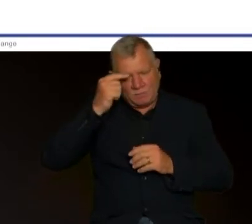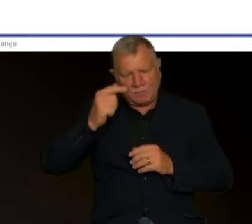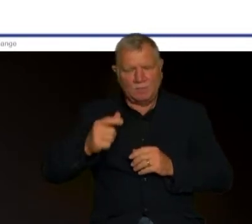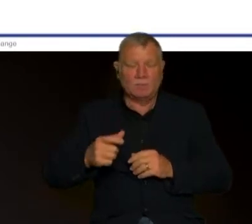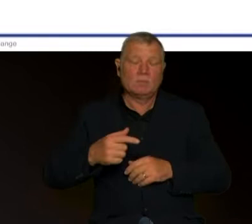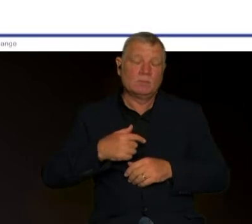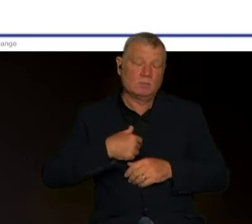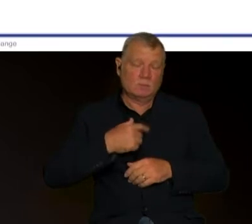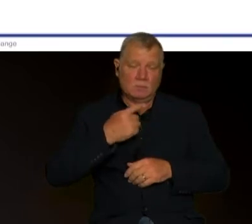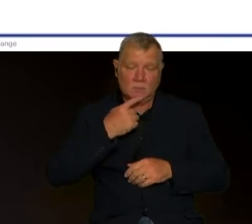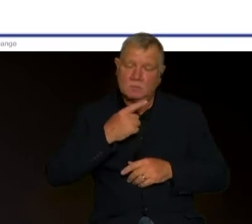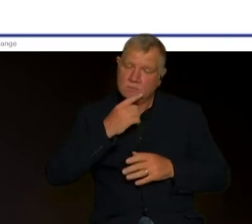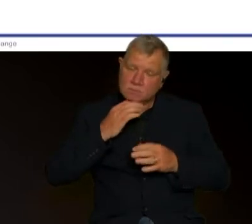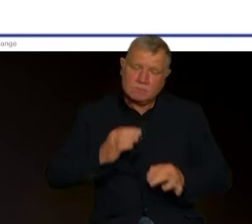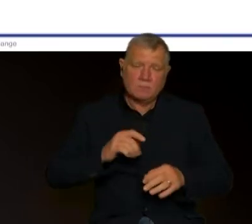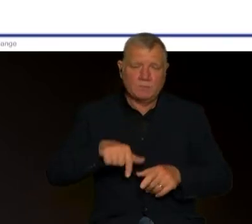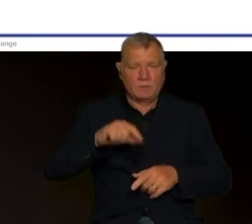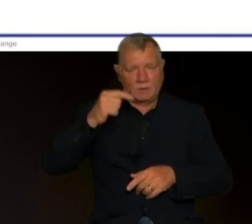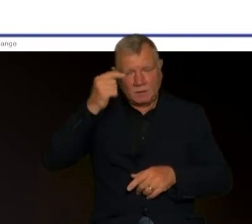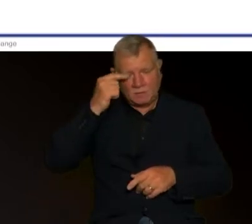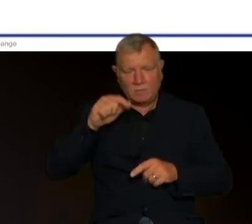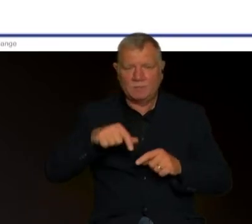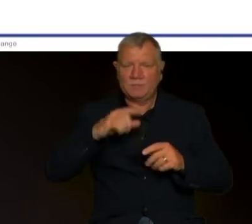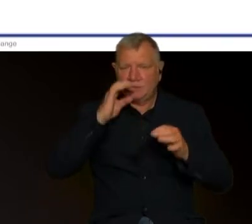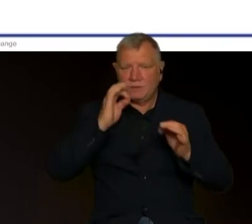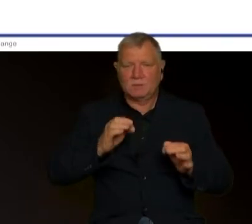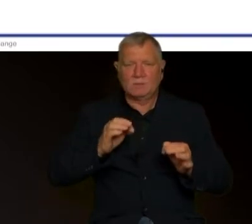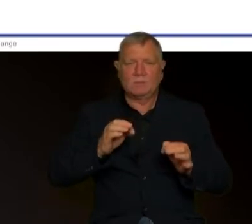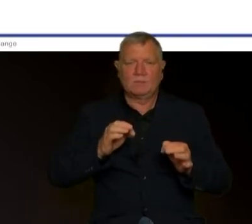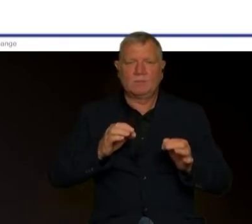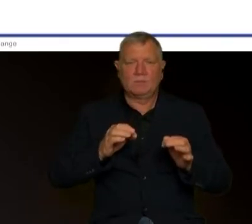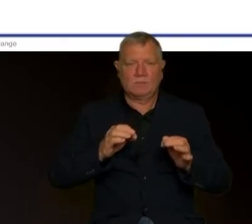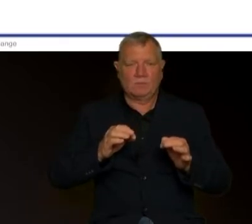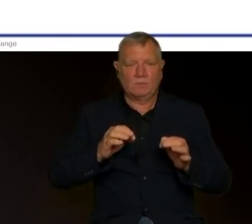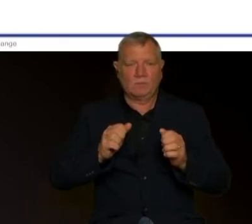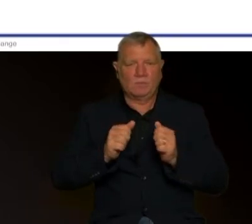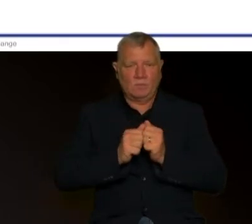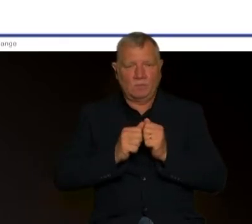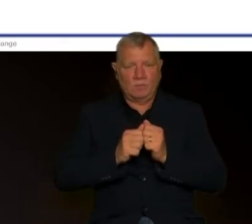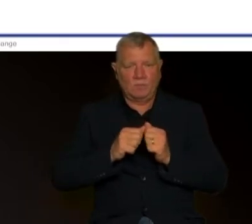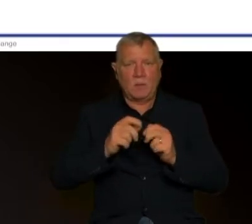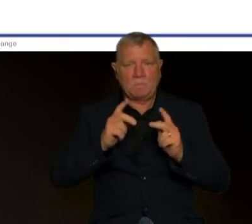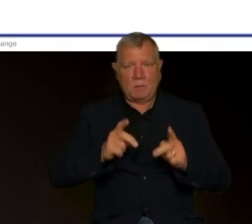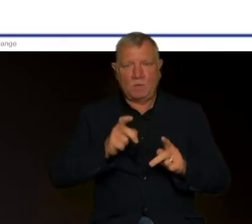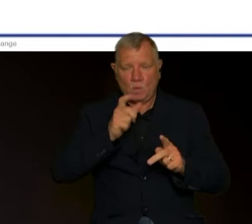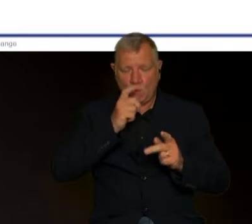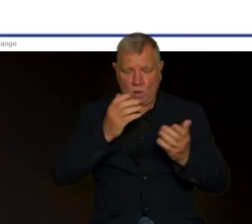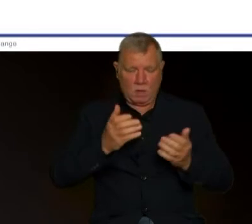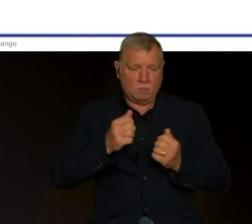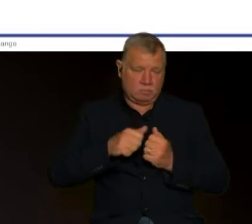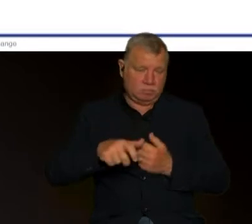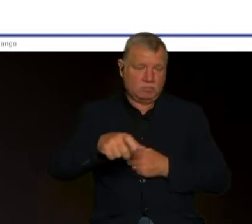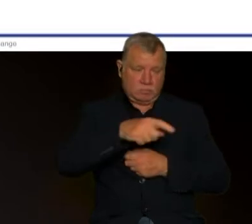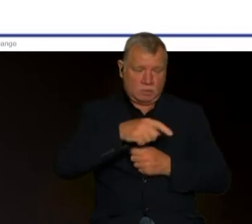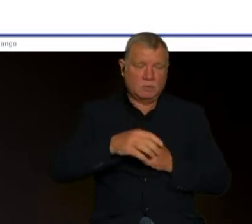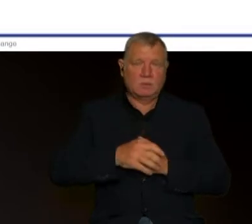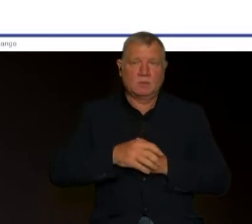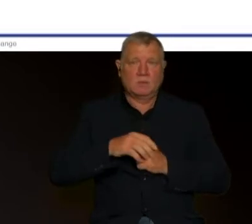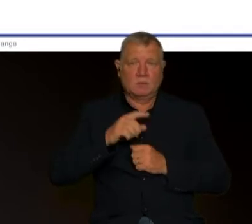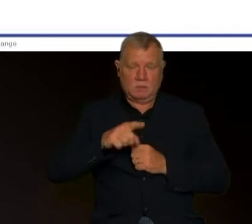the government? And the governor, I will assure you, all of these decisions are being taken jointly with these people who are